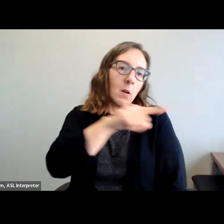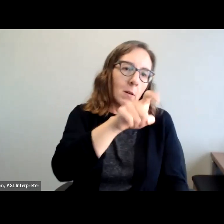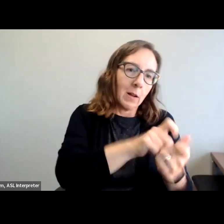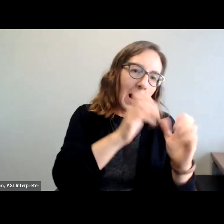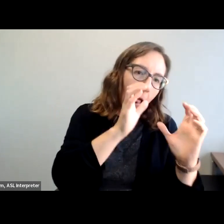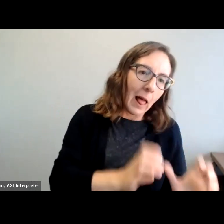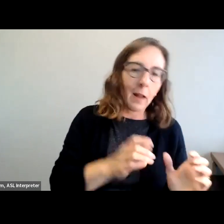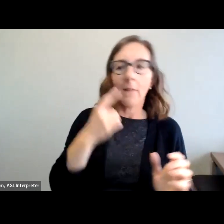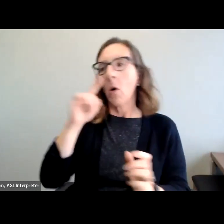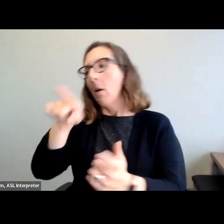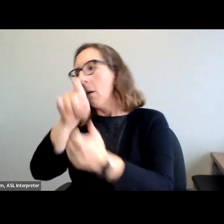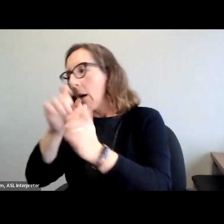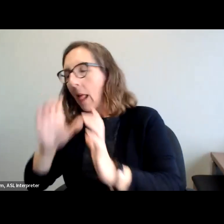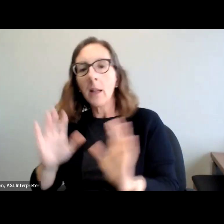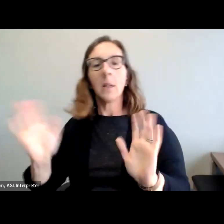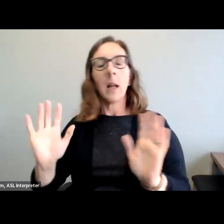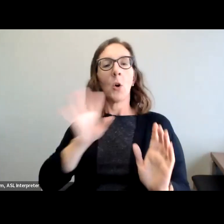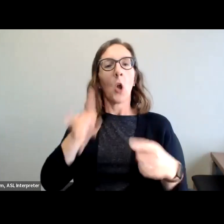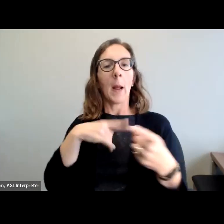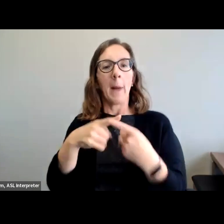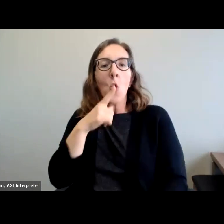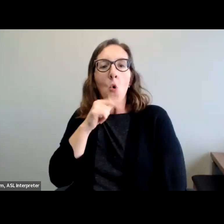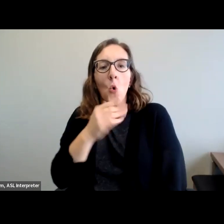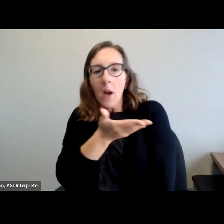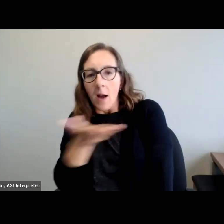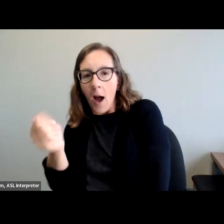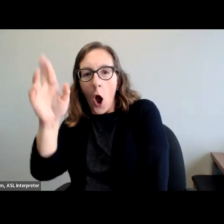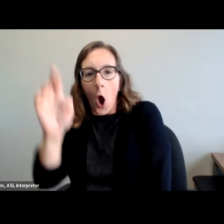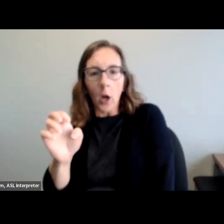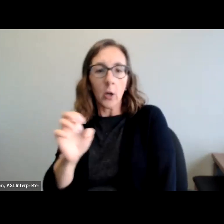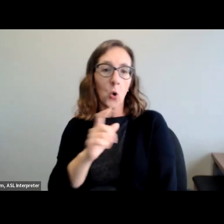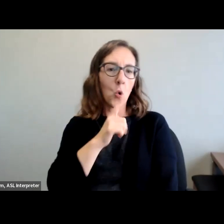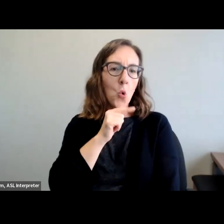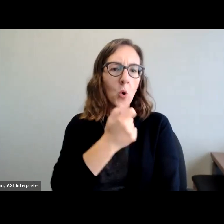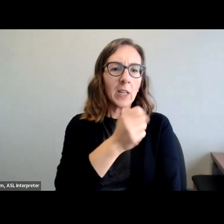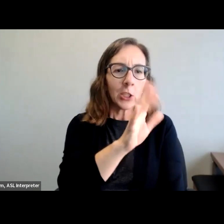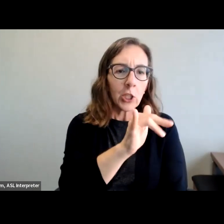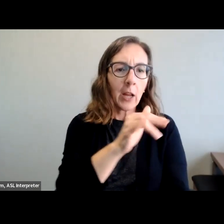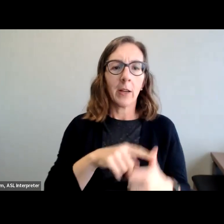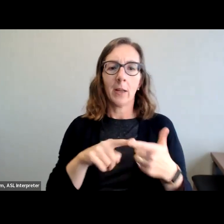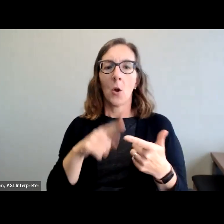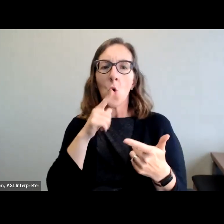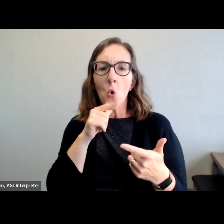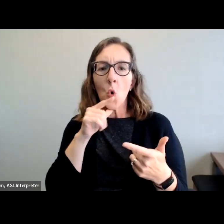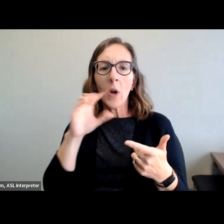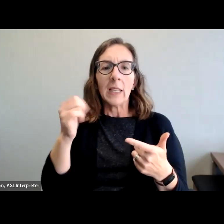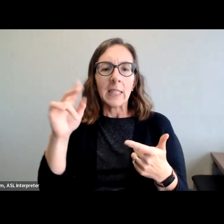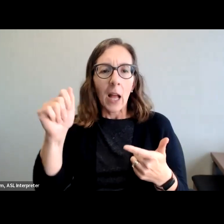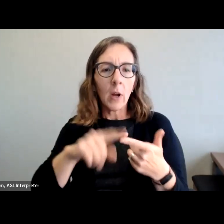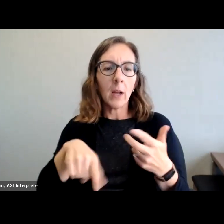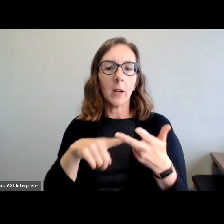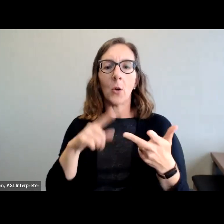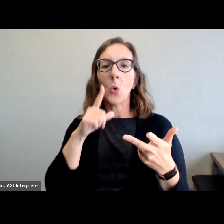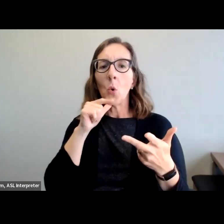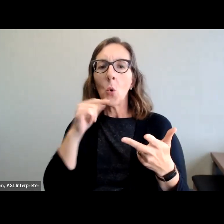think about who Sandra is, who Gerry is, who Carissa is, and who Lindsay is, so that we